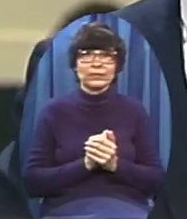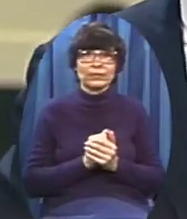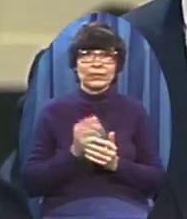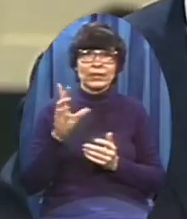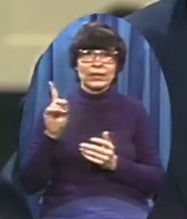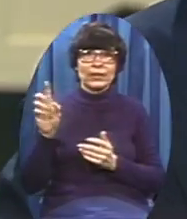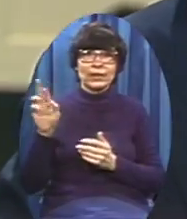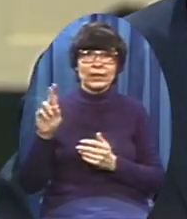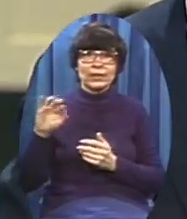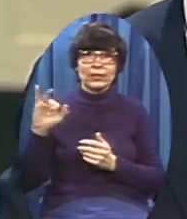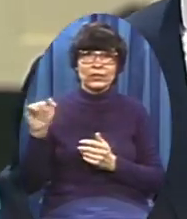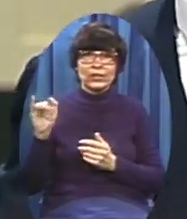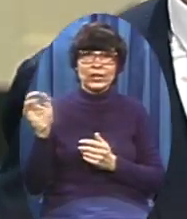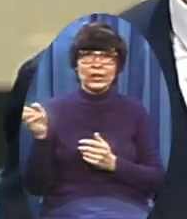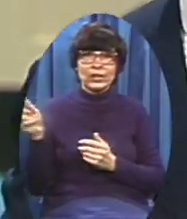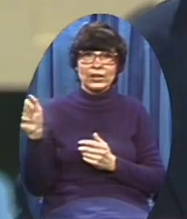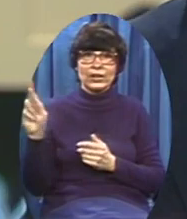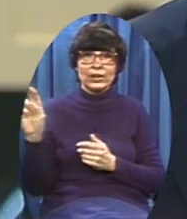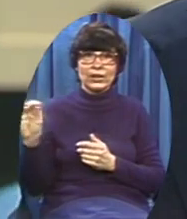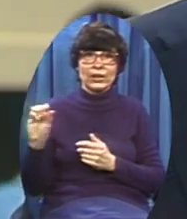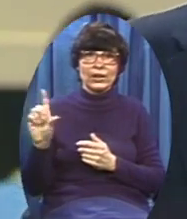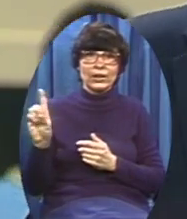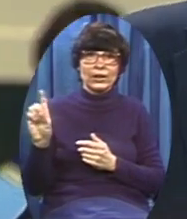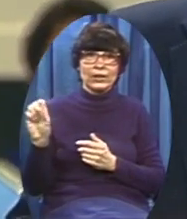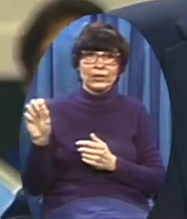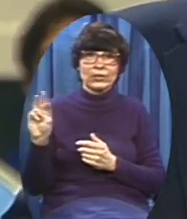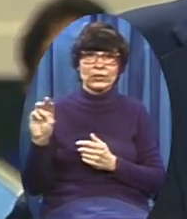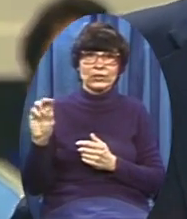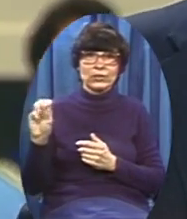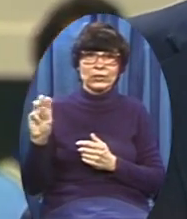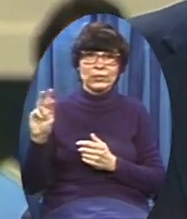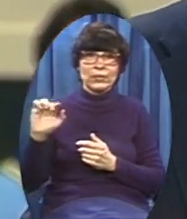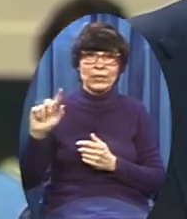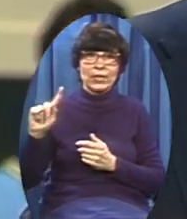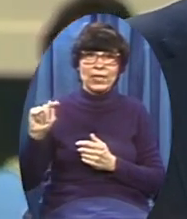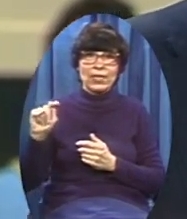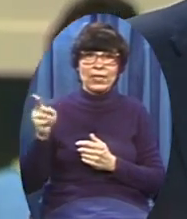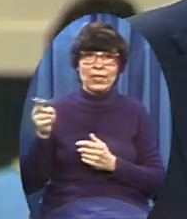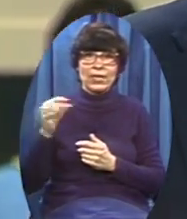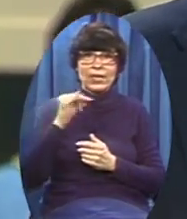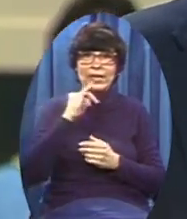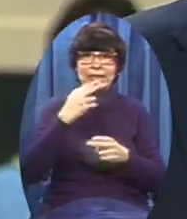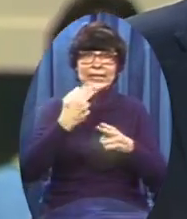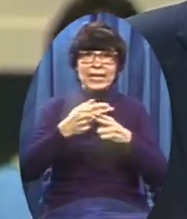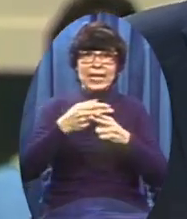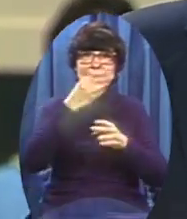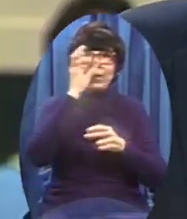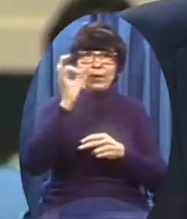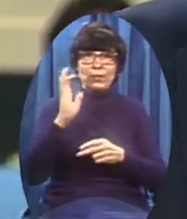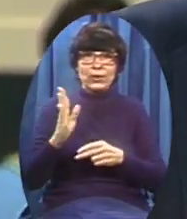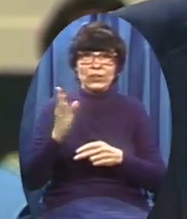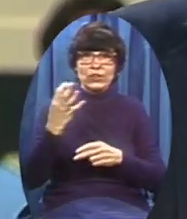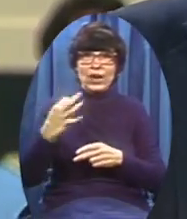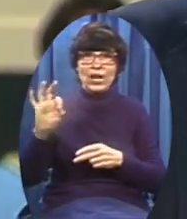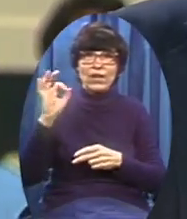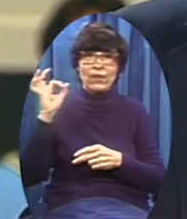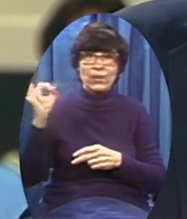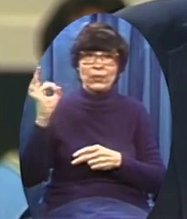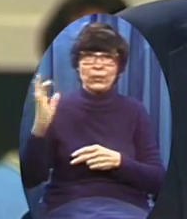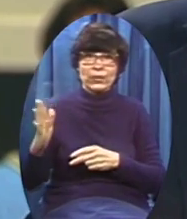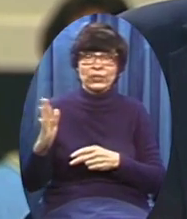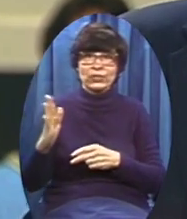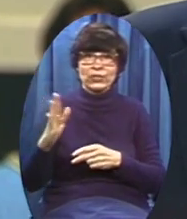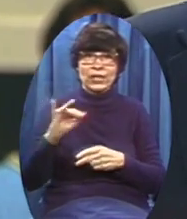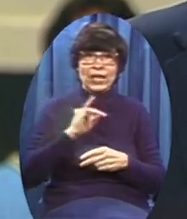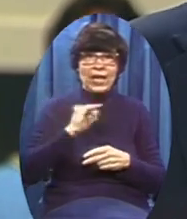Dr. J. Harold Smith is called a pastor of pastors. I think this is a fair statement. If you would check with